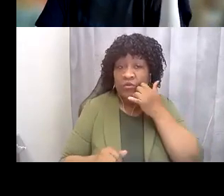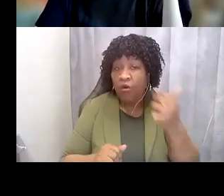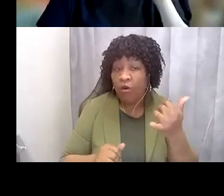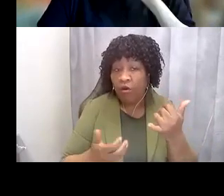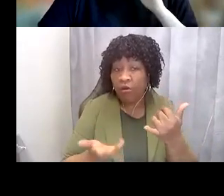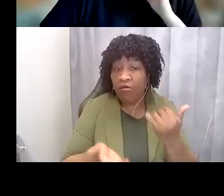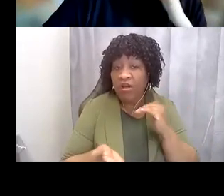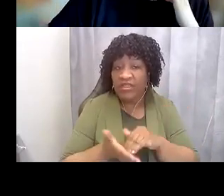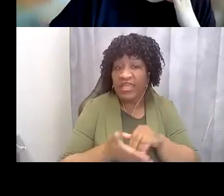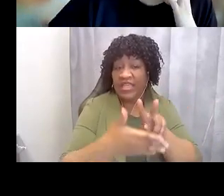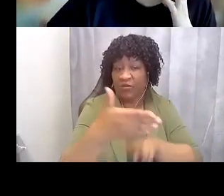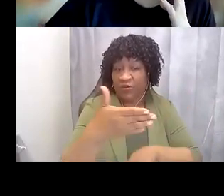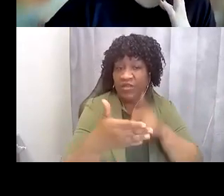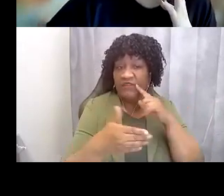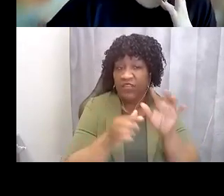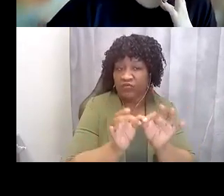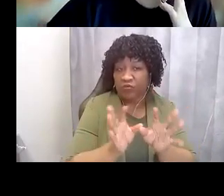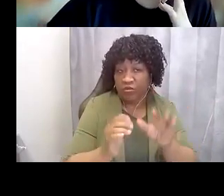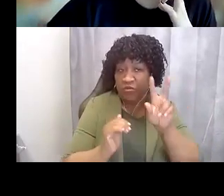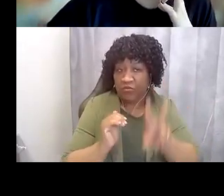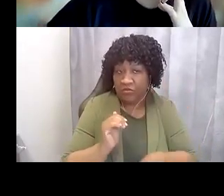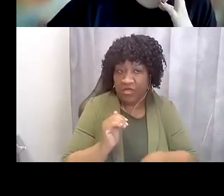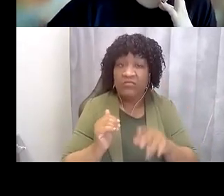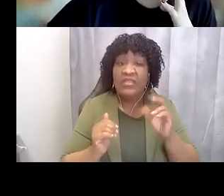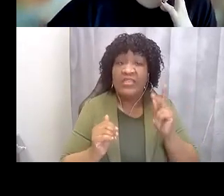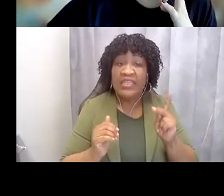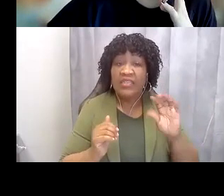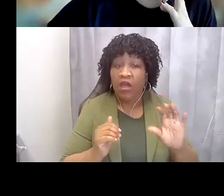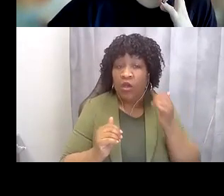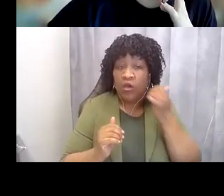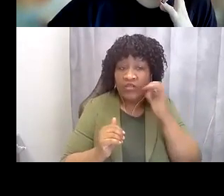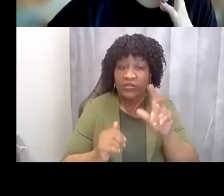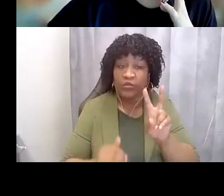to read this for the interpreters, our King County call center,